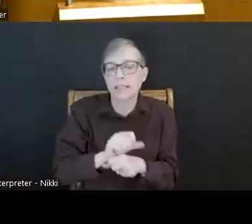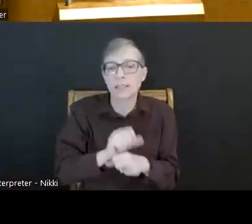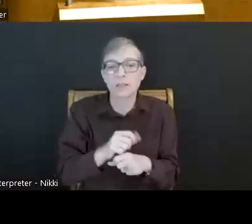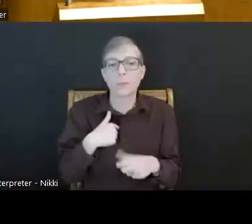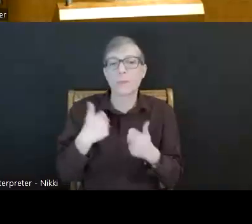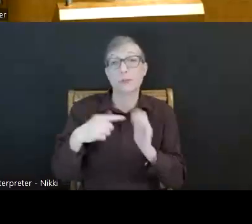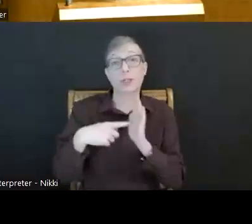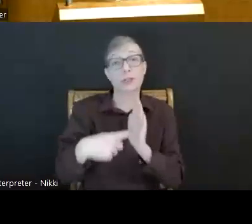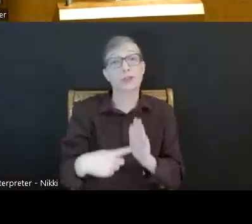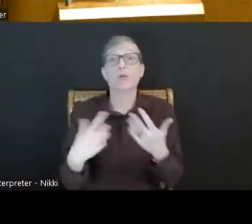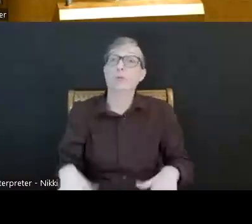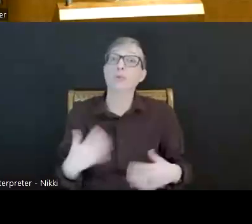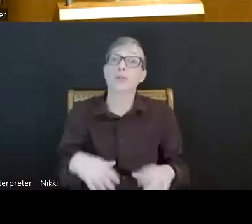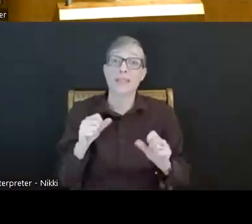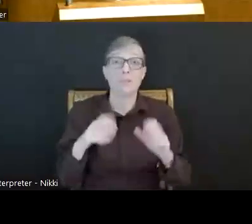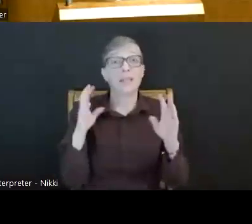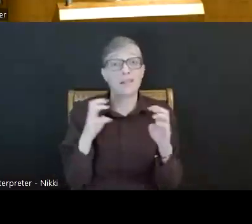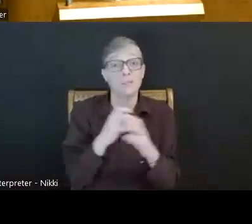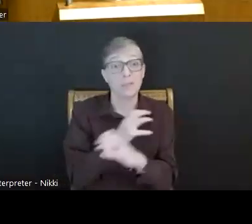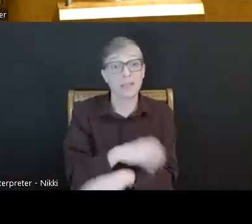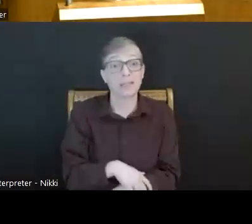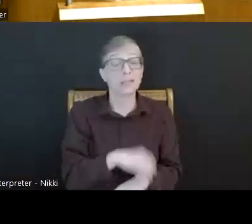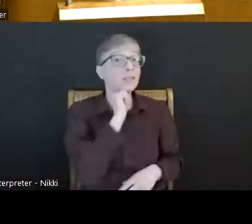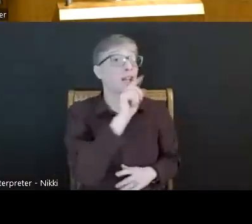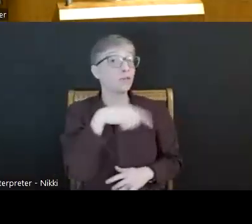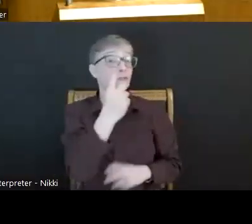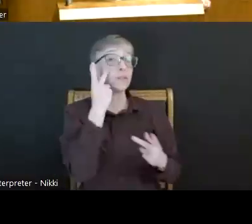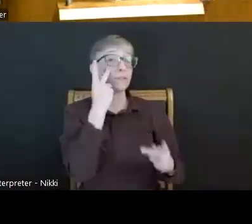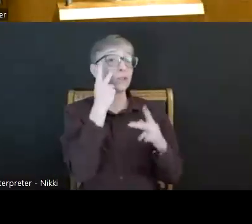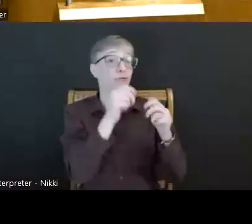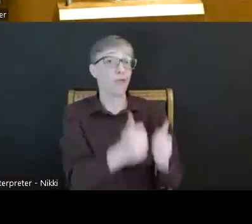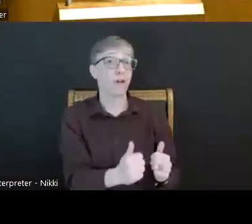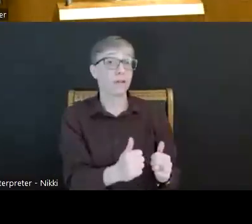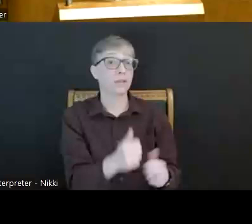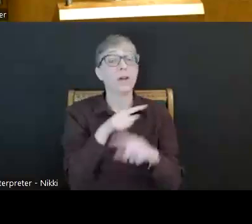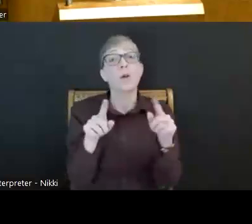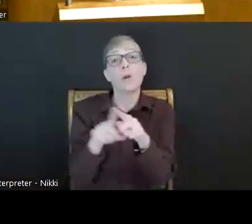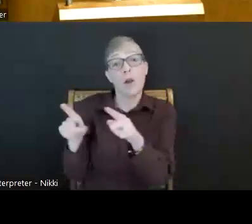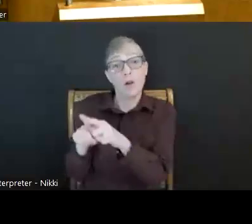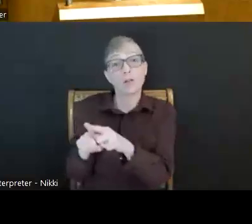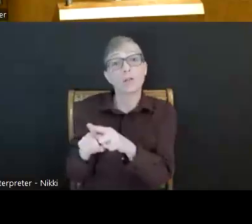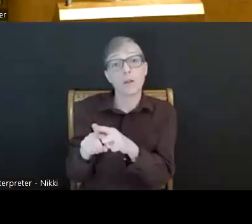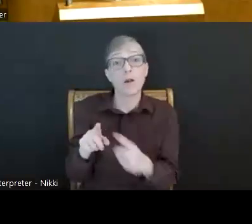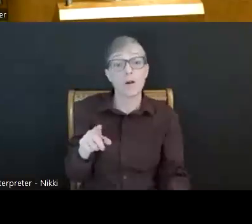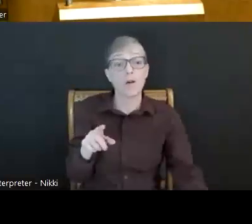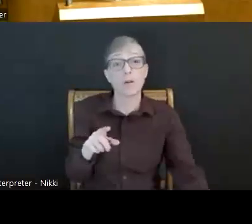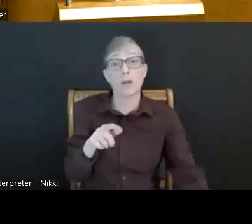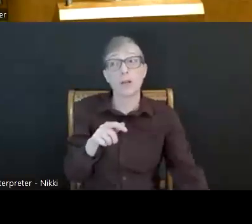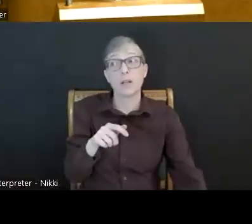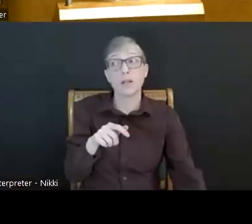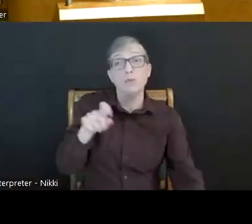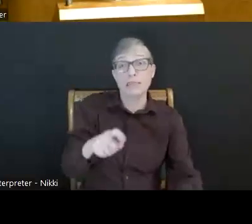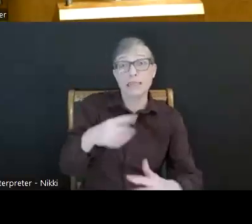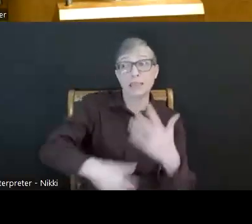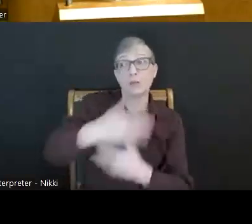this can be. You have not only the vision loss that you have to cope with, but then often you're coping, you need social support, but it's got to